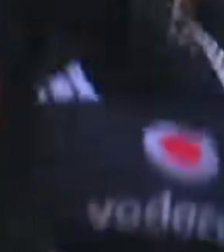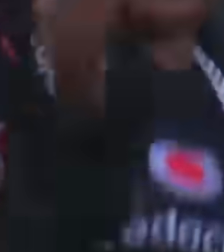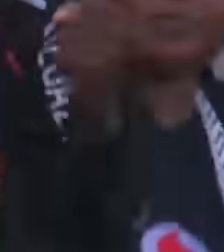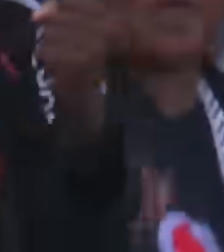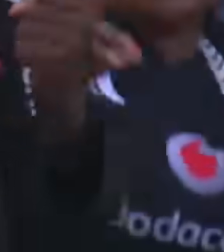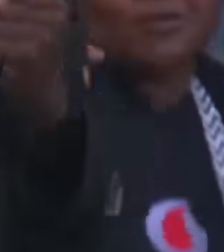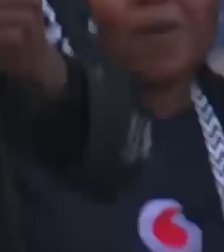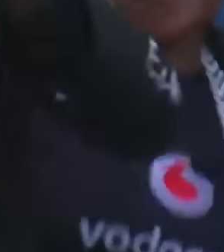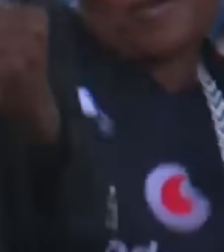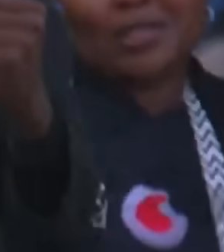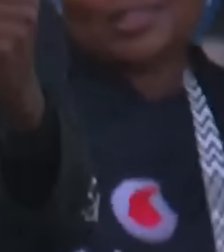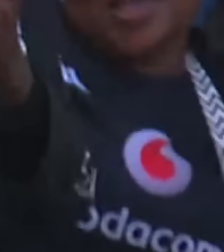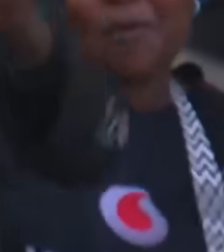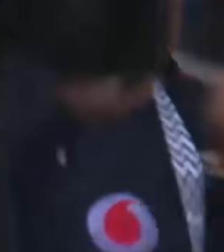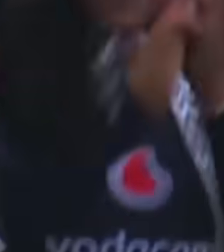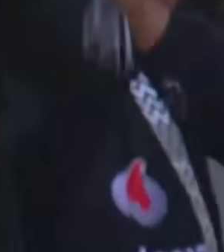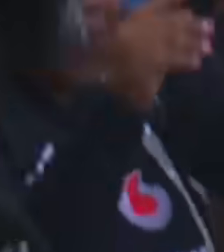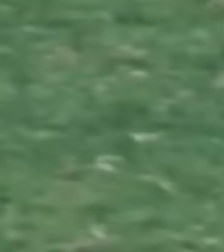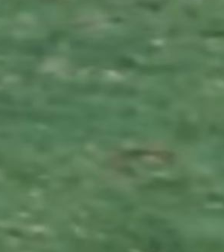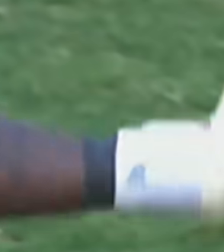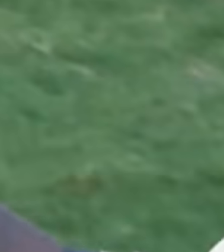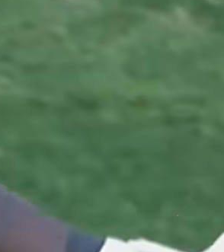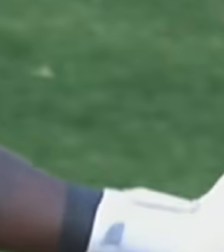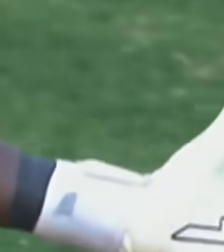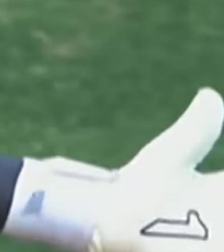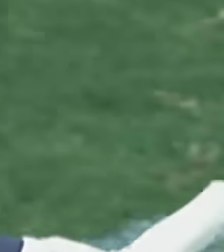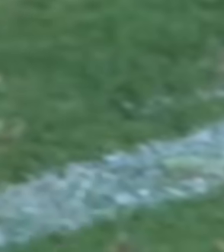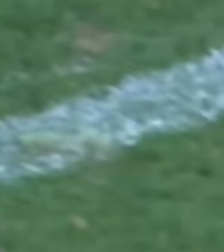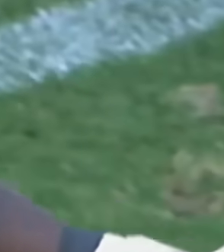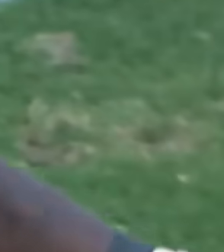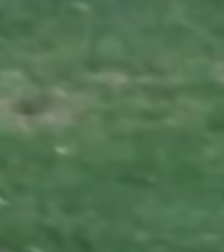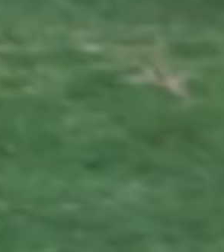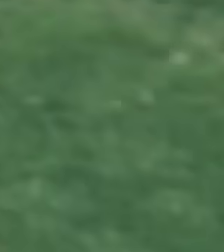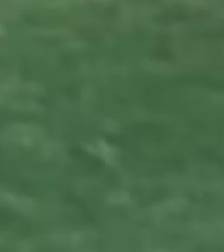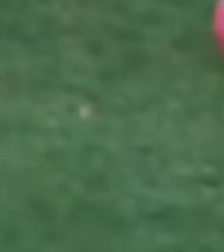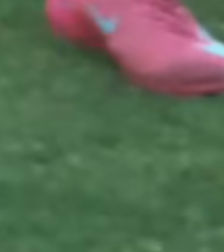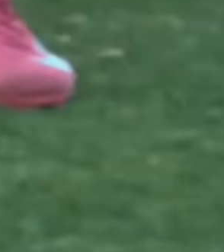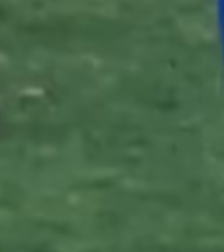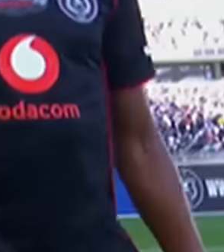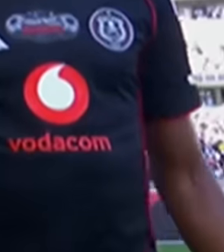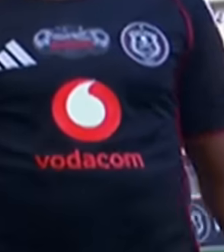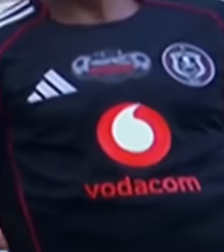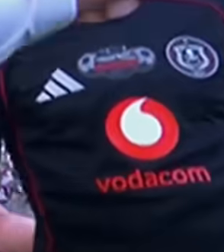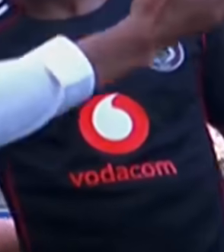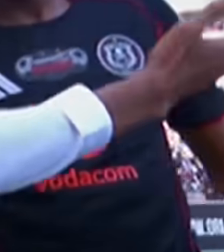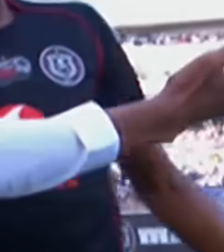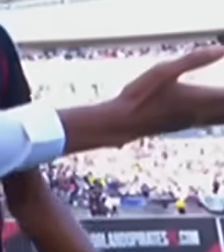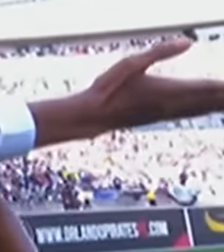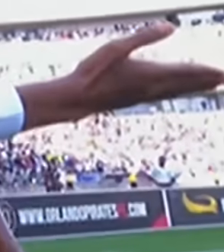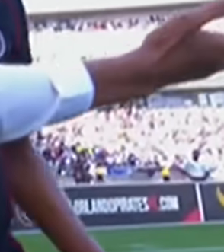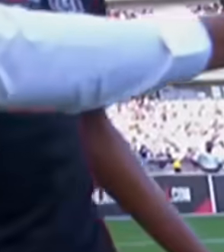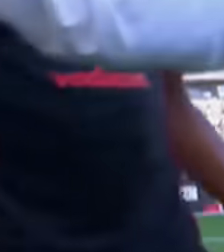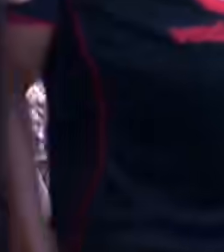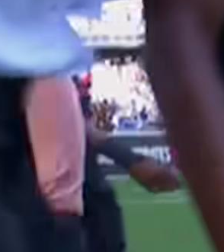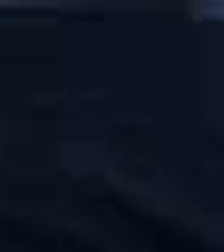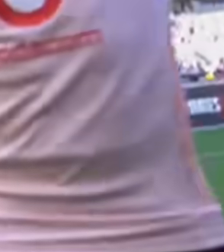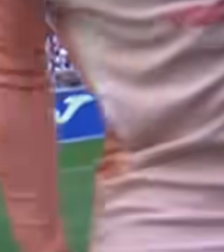And he scored today again, the goal in the 42nd minute, which means 48,000 rand to the